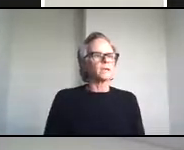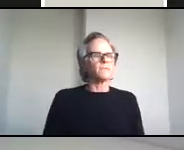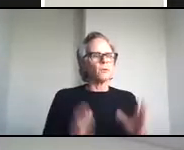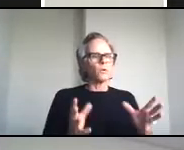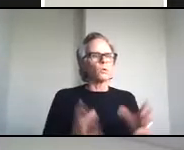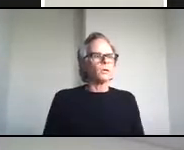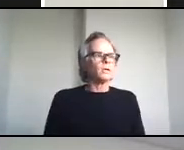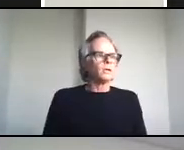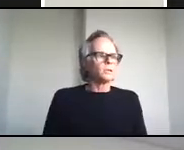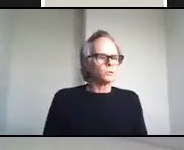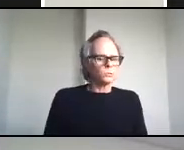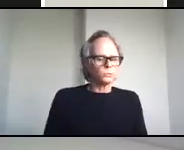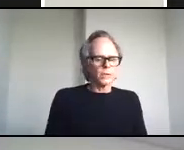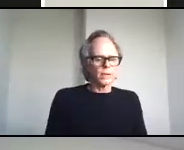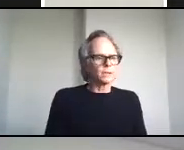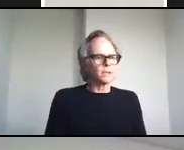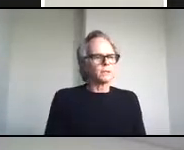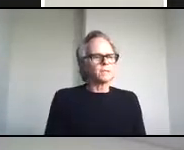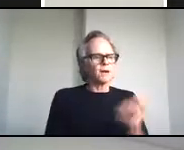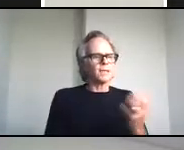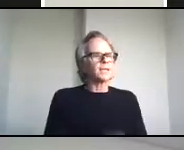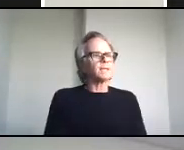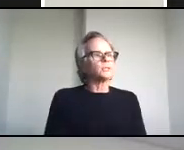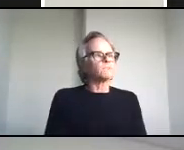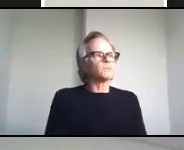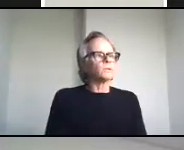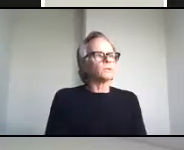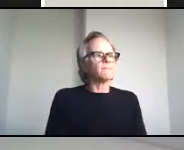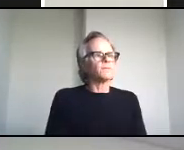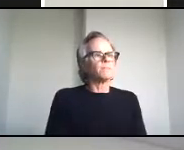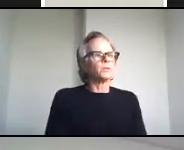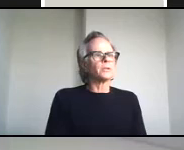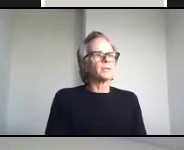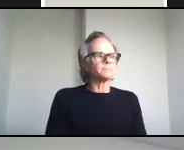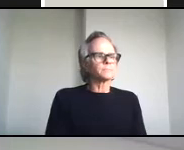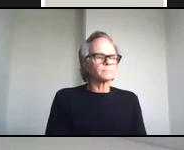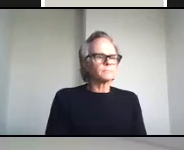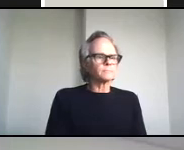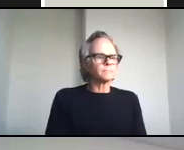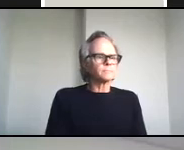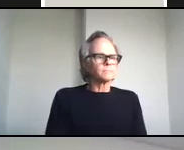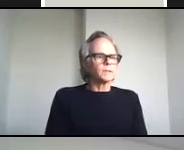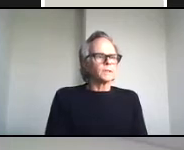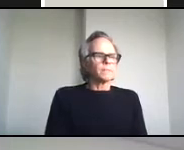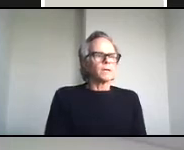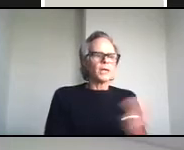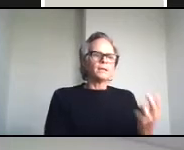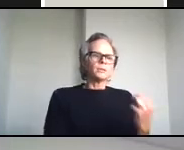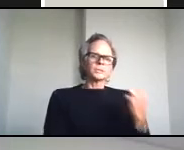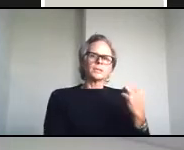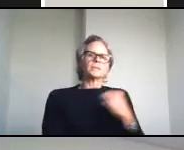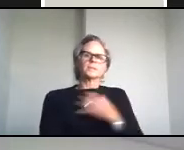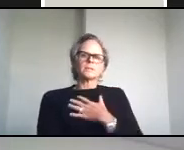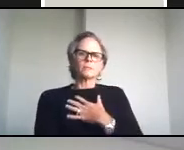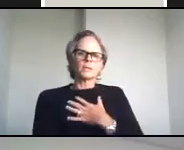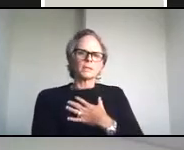as a kind of whole to create the defining image, if you will, of the building. Our challenge